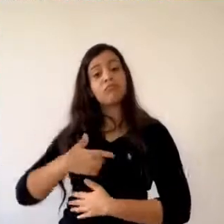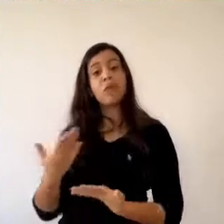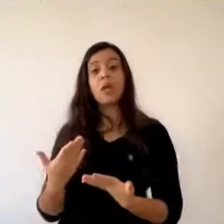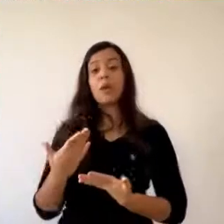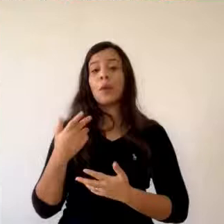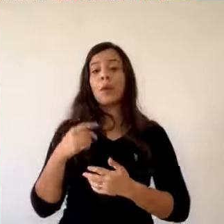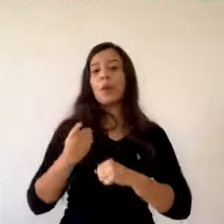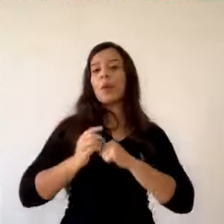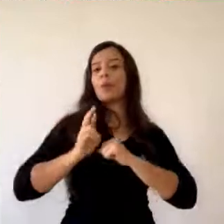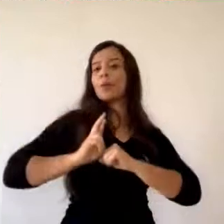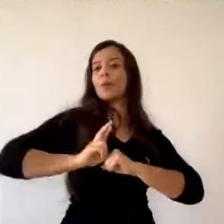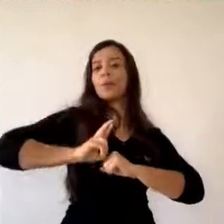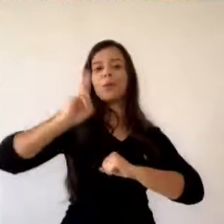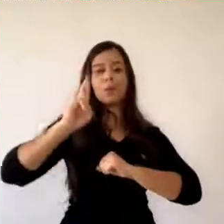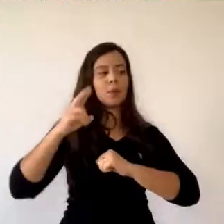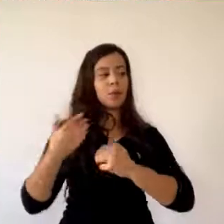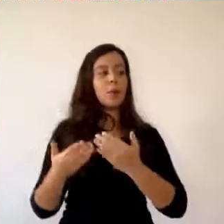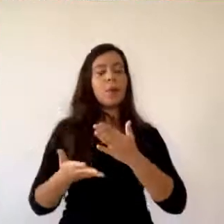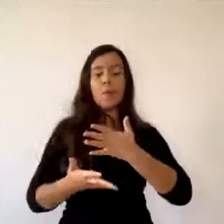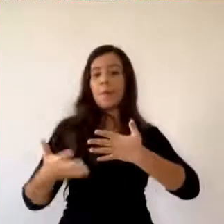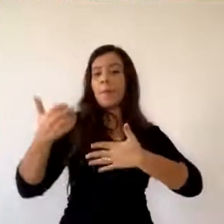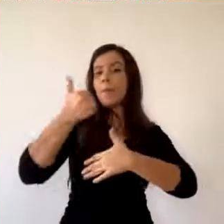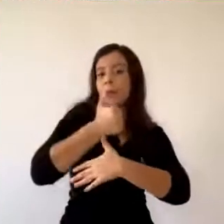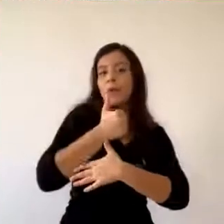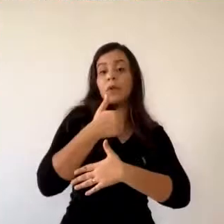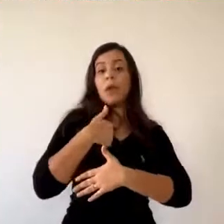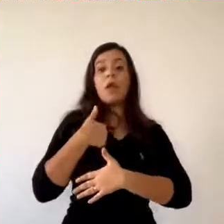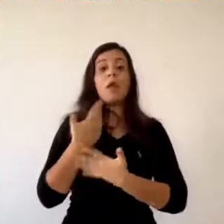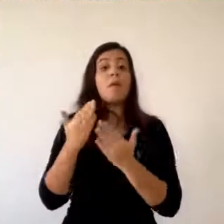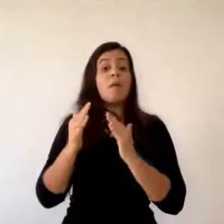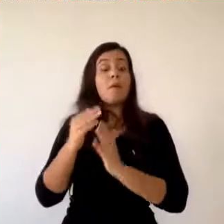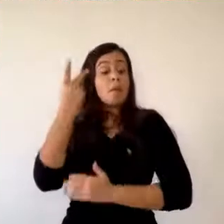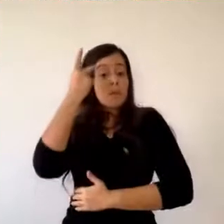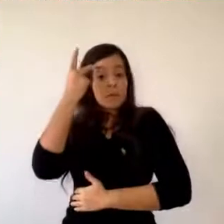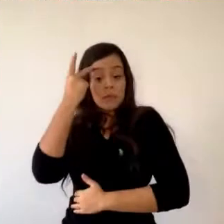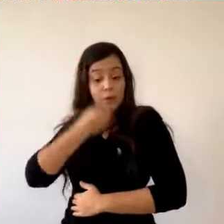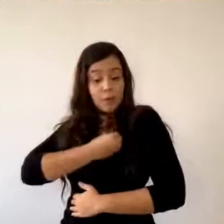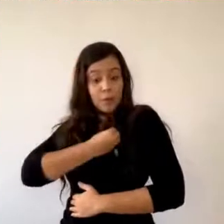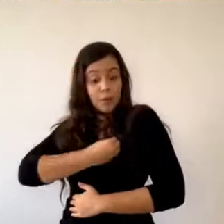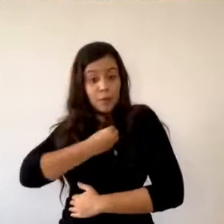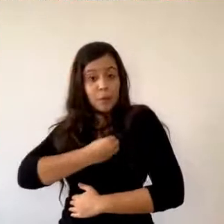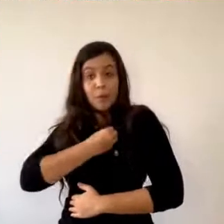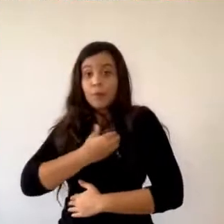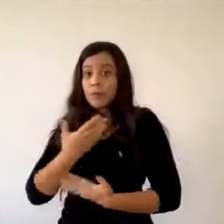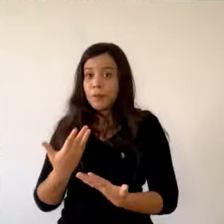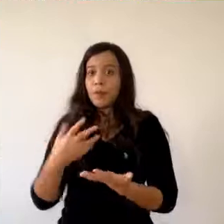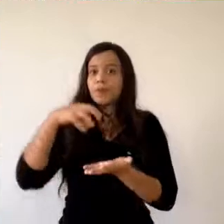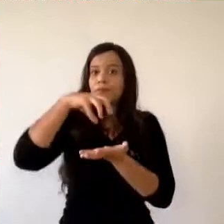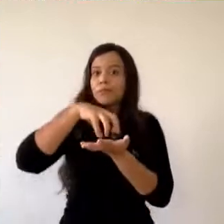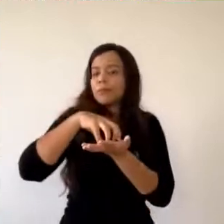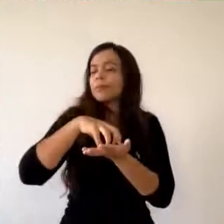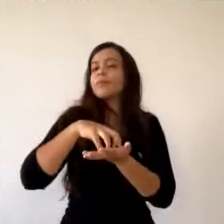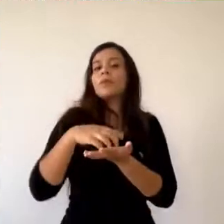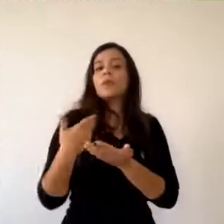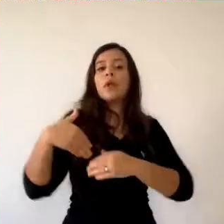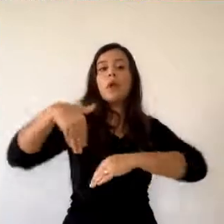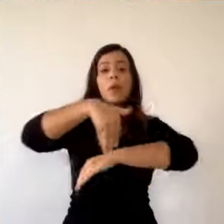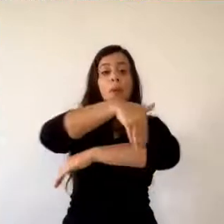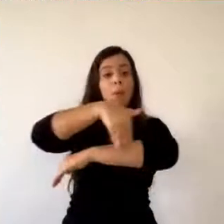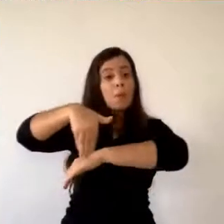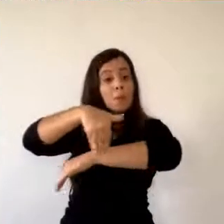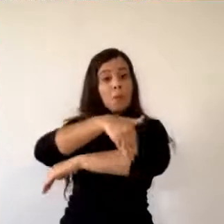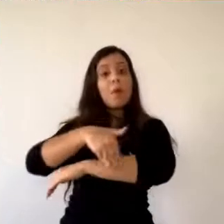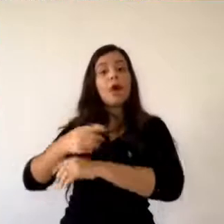woman who is a doctoral degree at USP, at the expanded center,